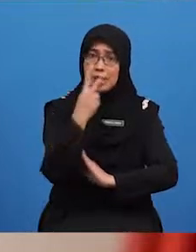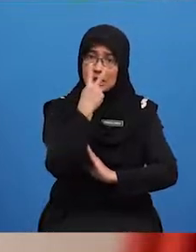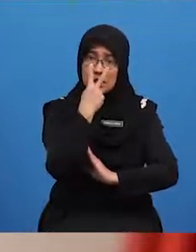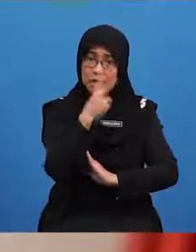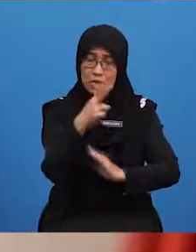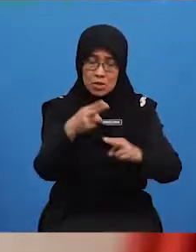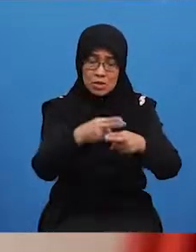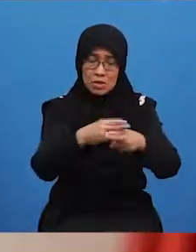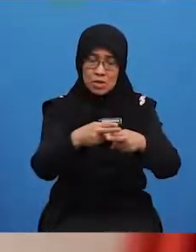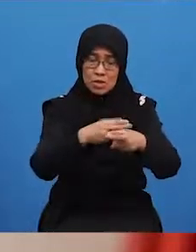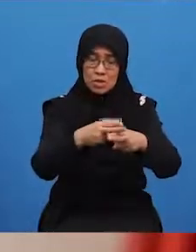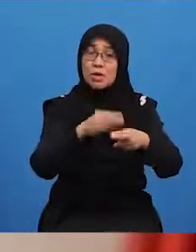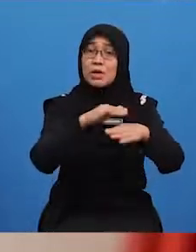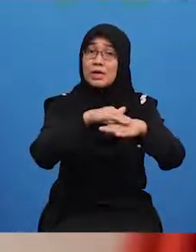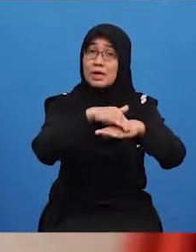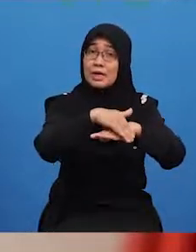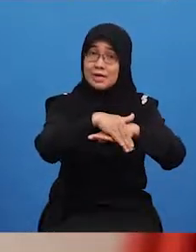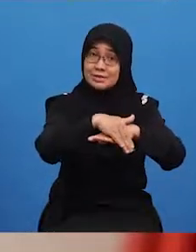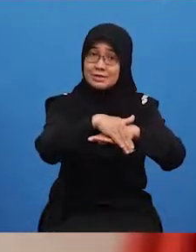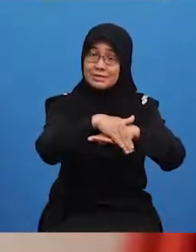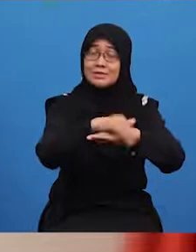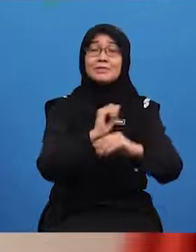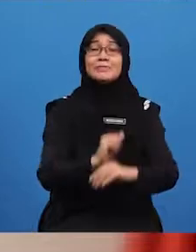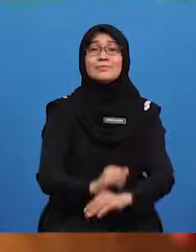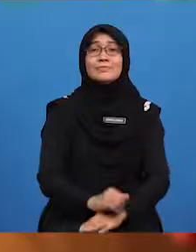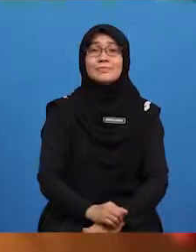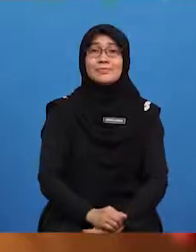this depends on the shorthand.